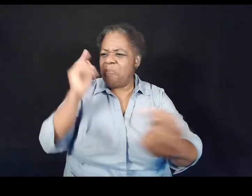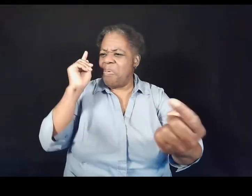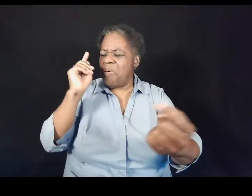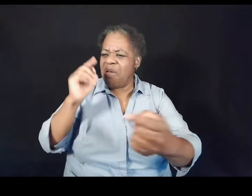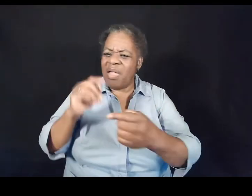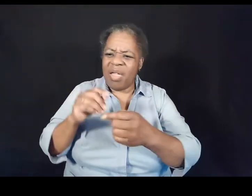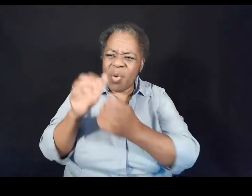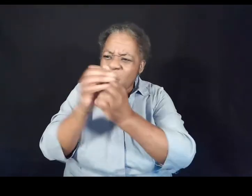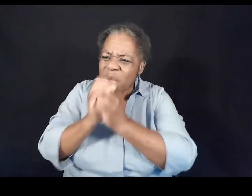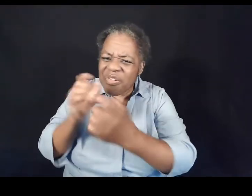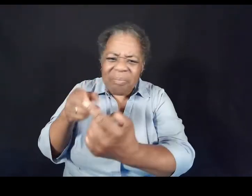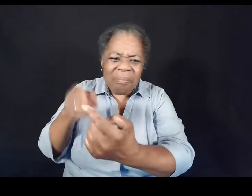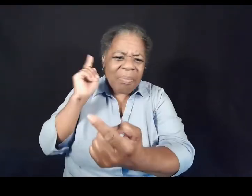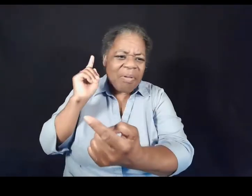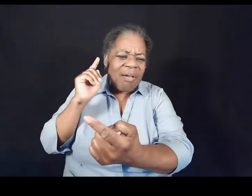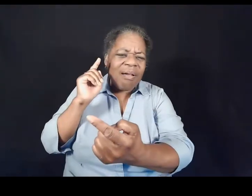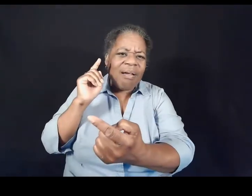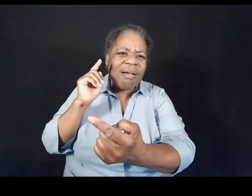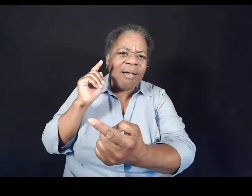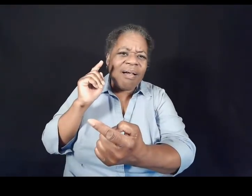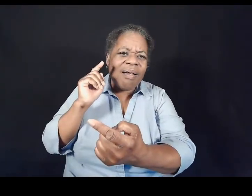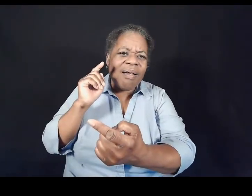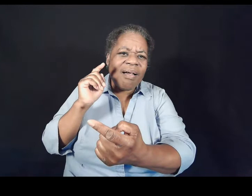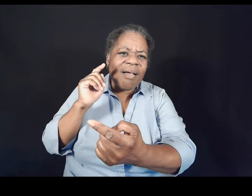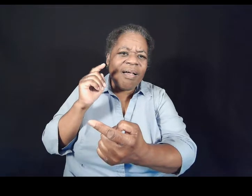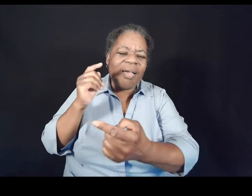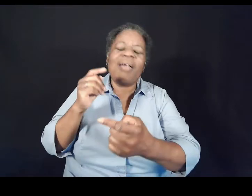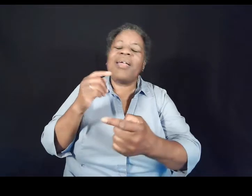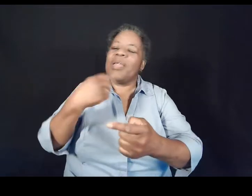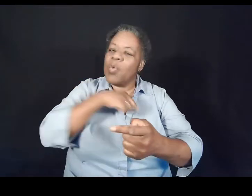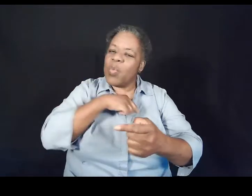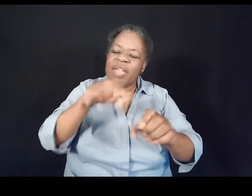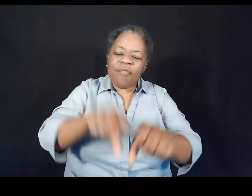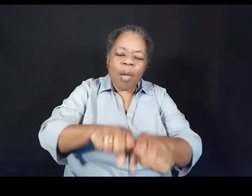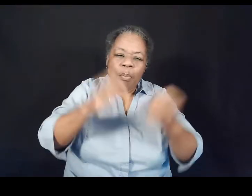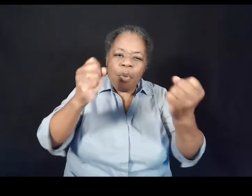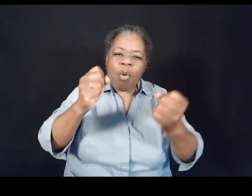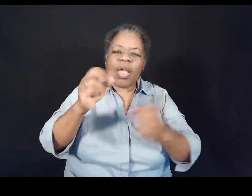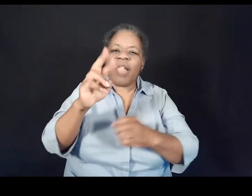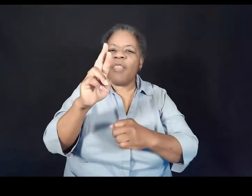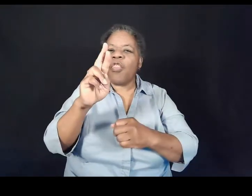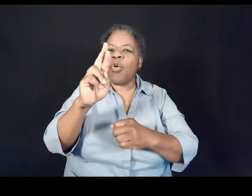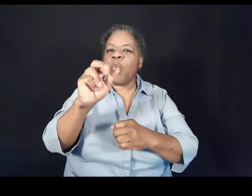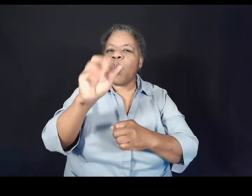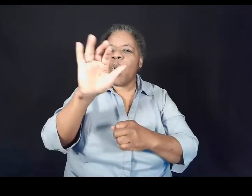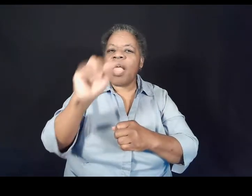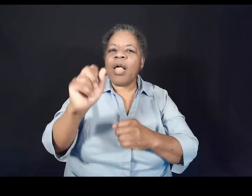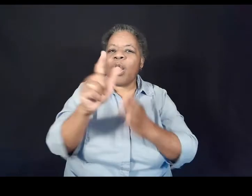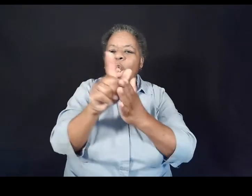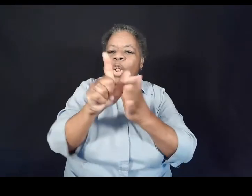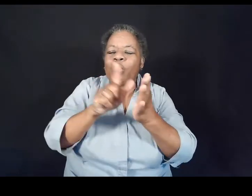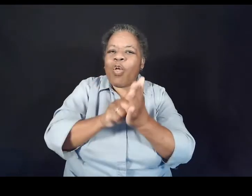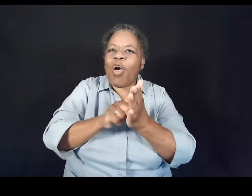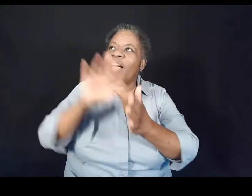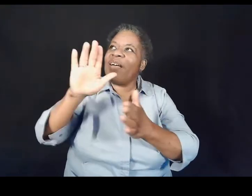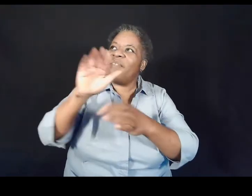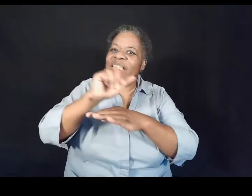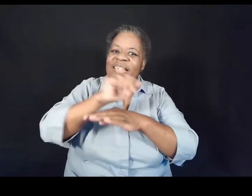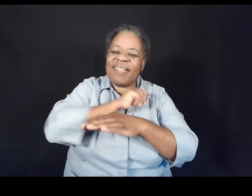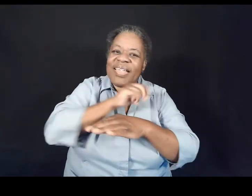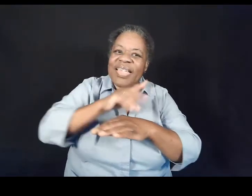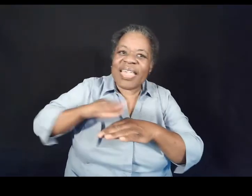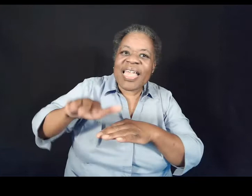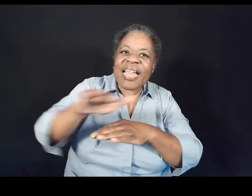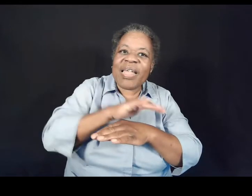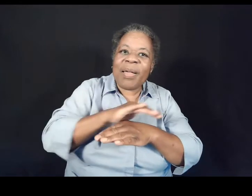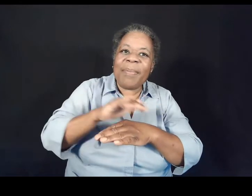do, we have broken the royal law of the kingdom and distanced ourselves from God and other